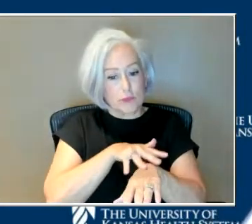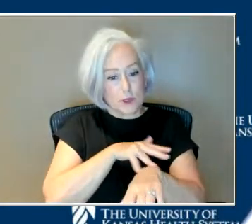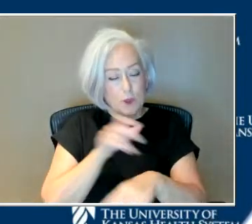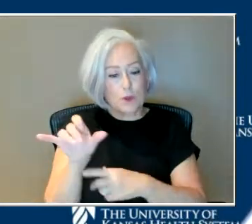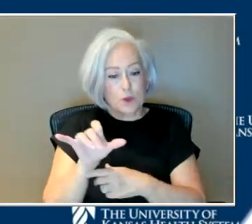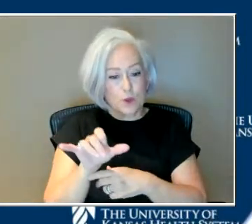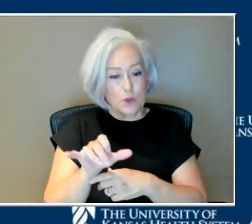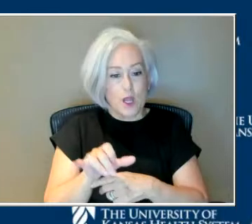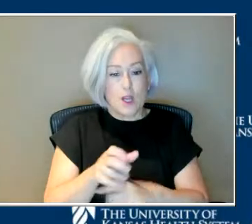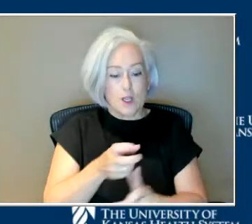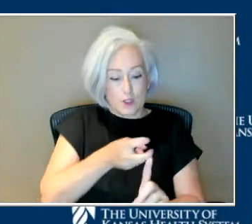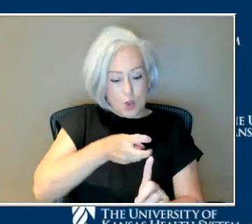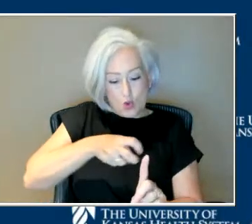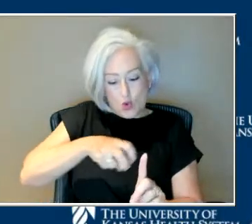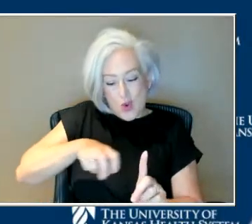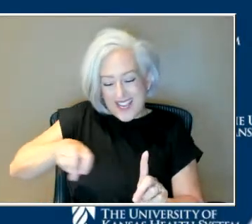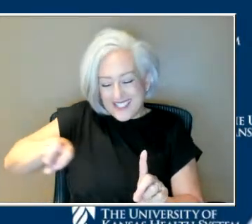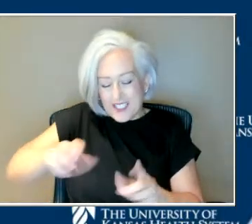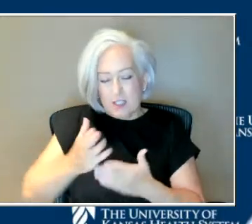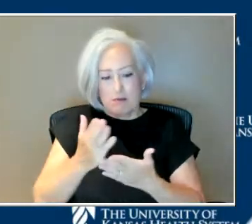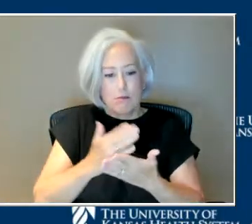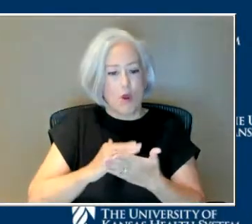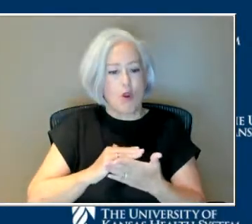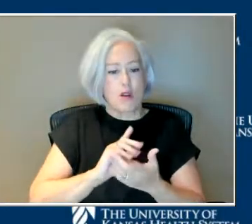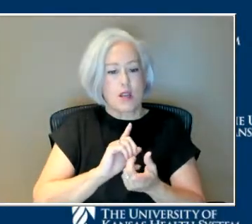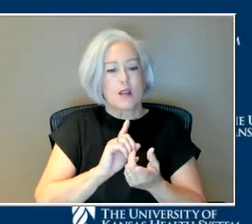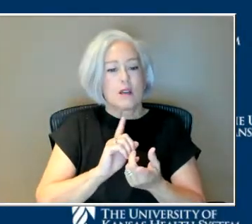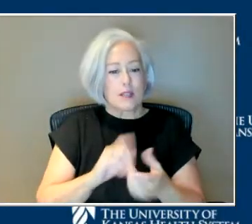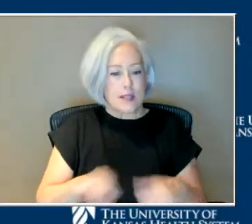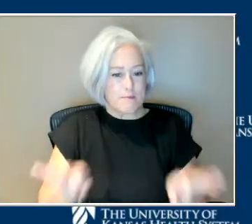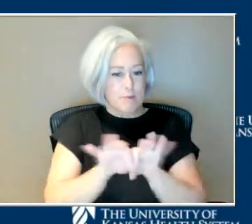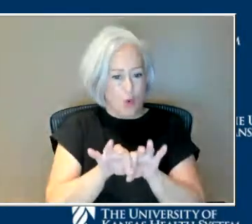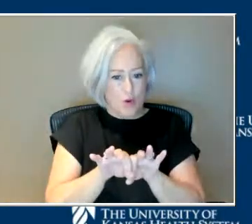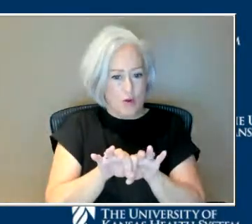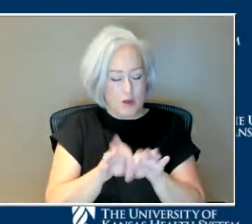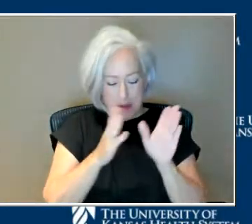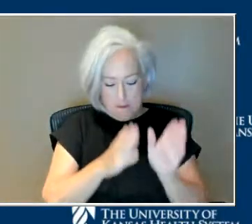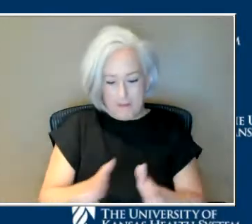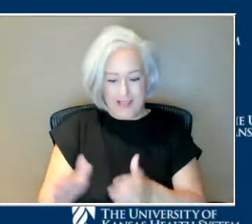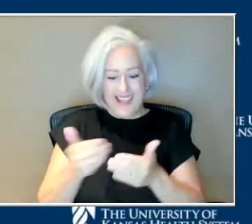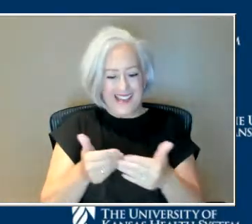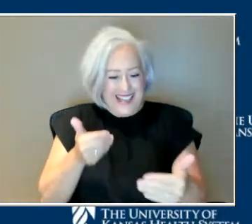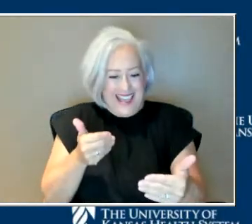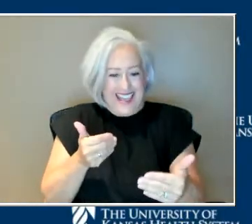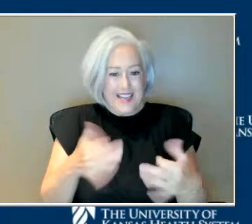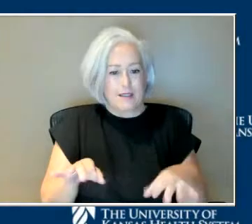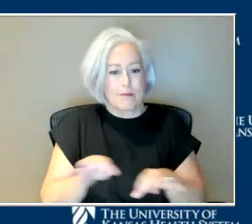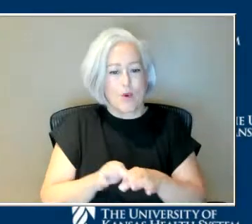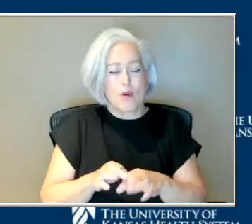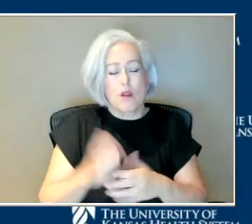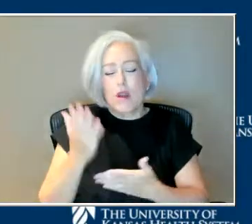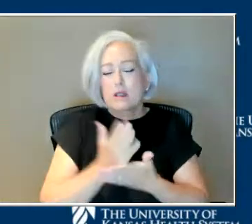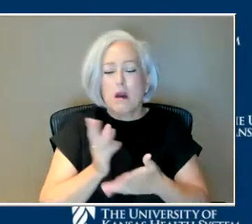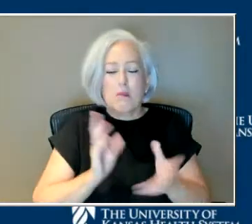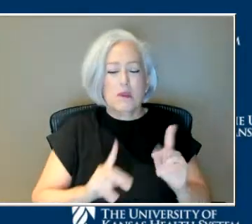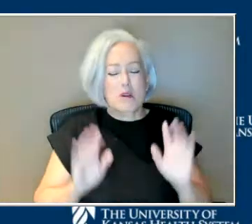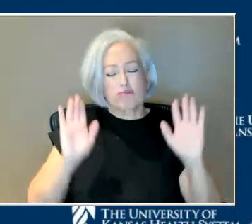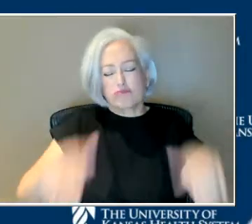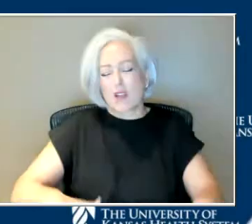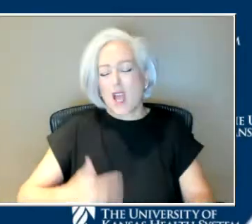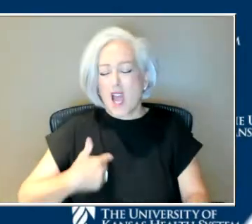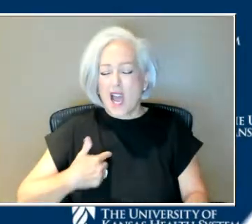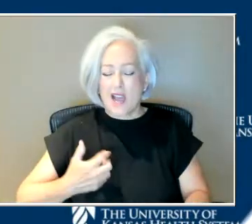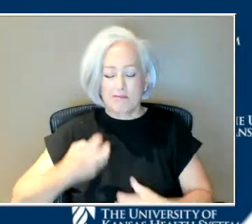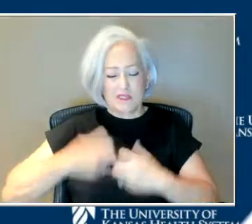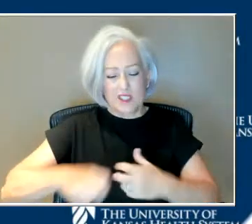important. Planning ahead is really important. And a lot of people say, oh, I want to be tough. I'm not a wimp. I'm going to push